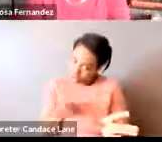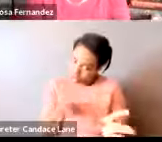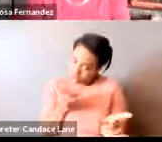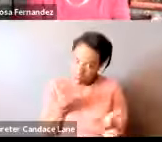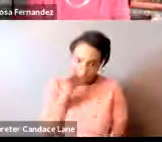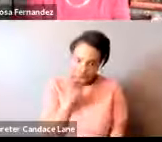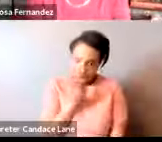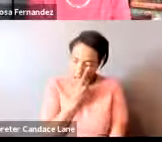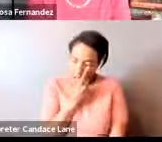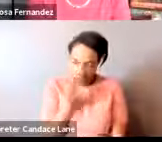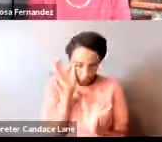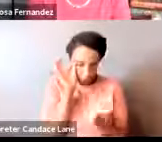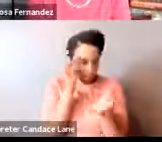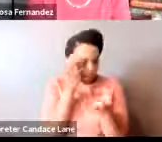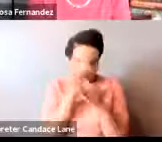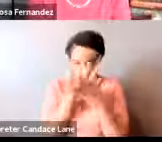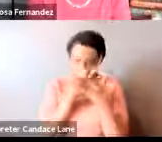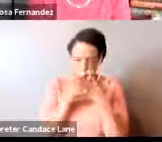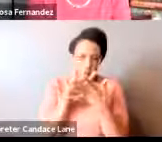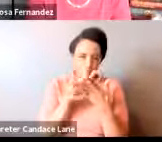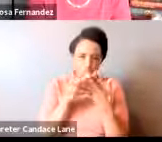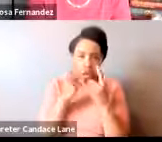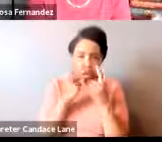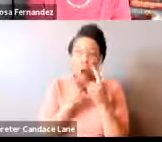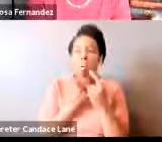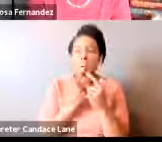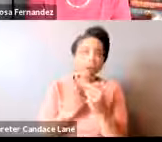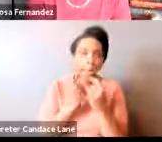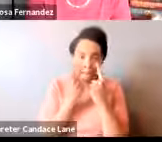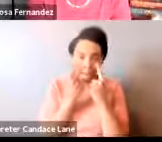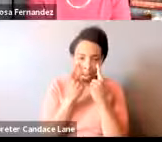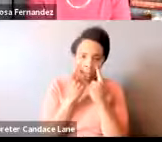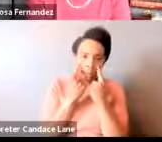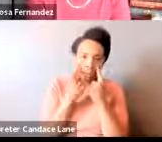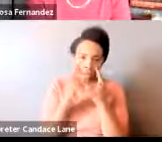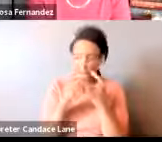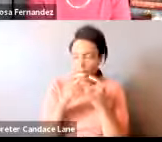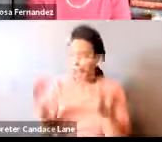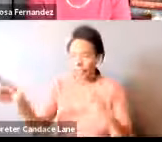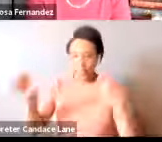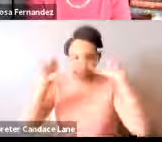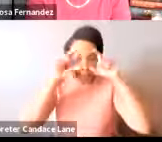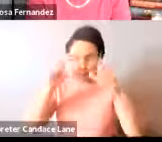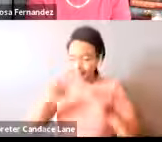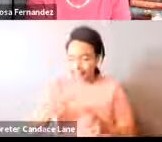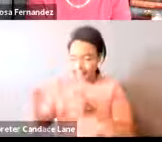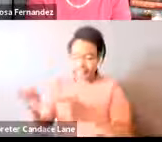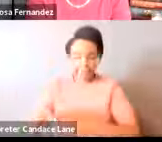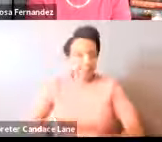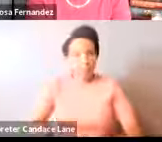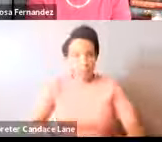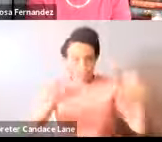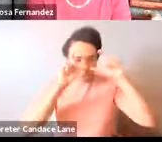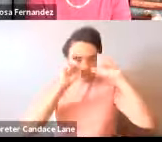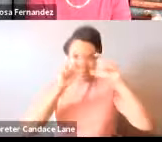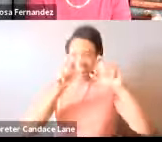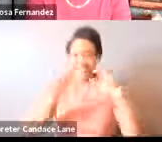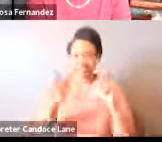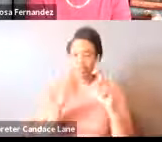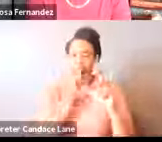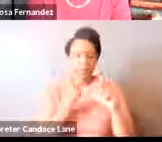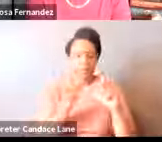were going blurry. I got red tinted glasses. I got orange tinted glasses. I got yellow tinted glasses. It was